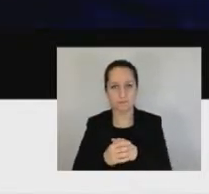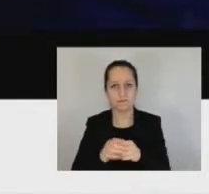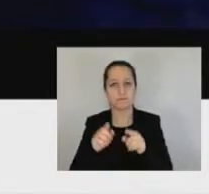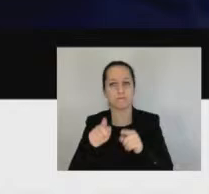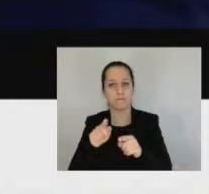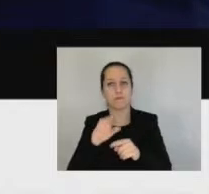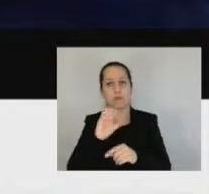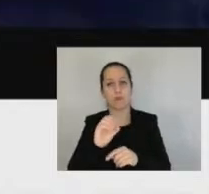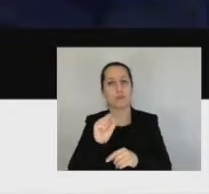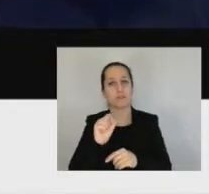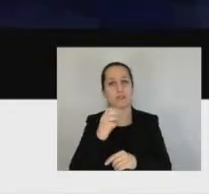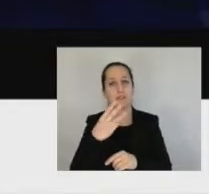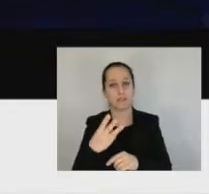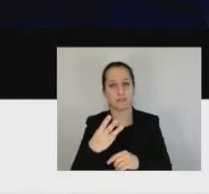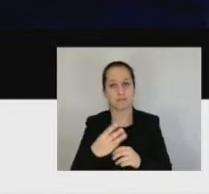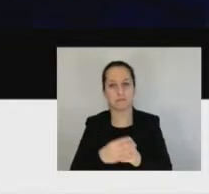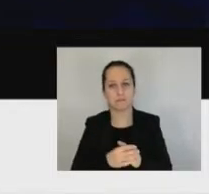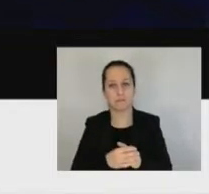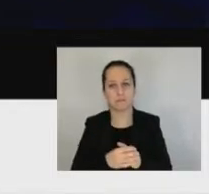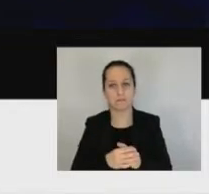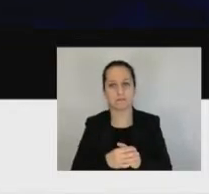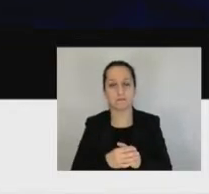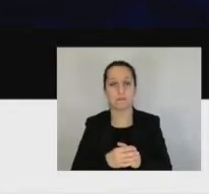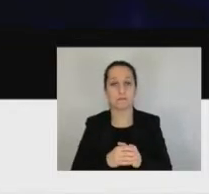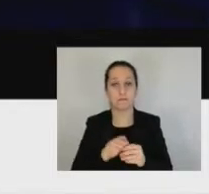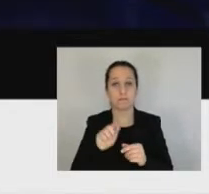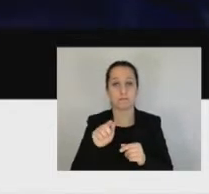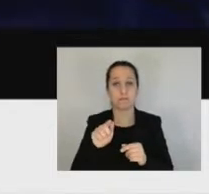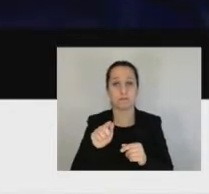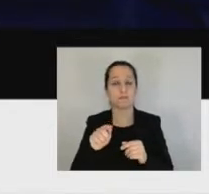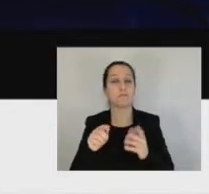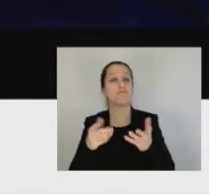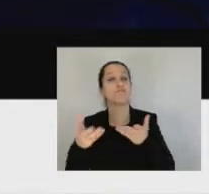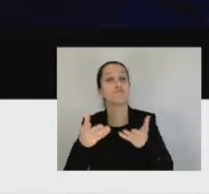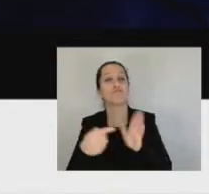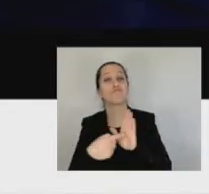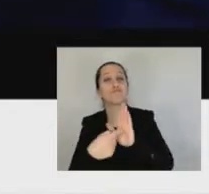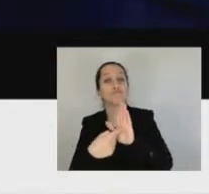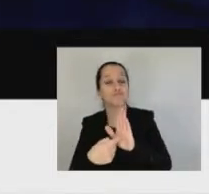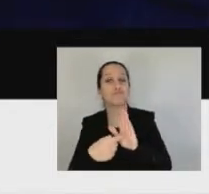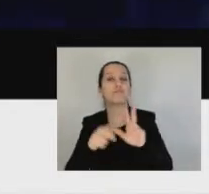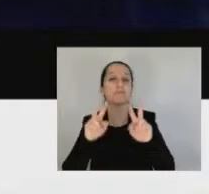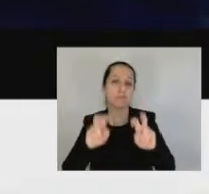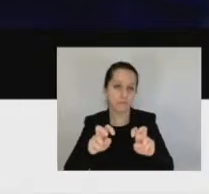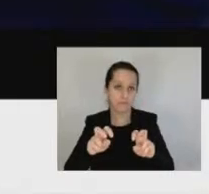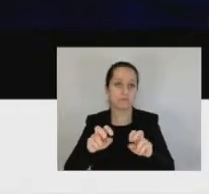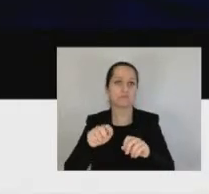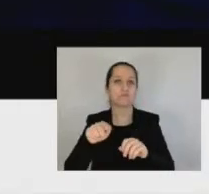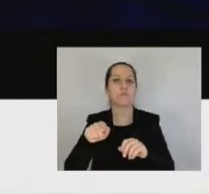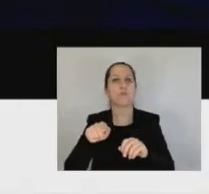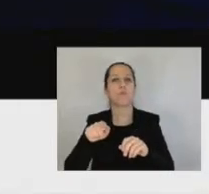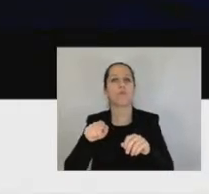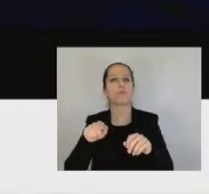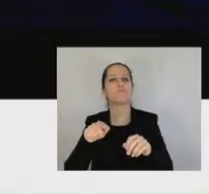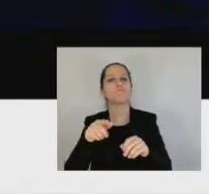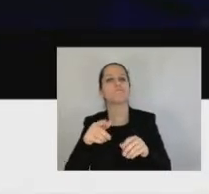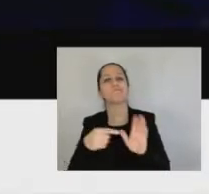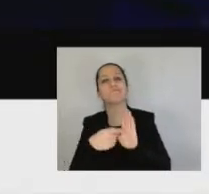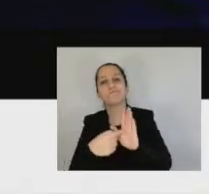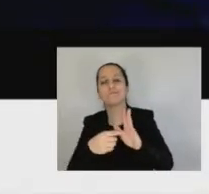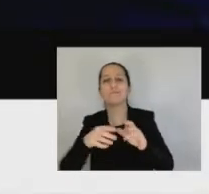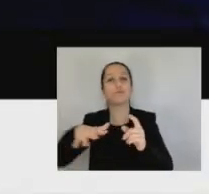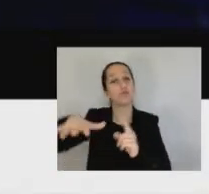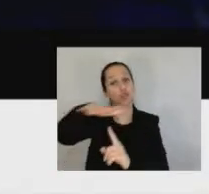The fifth line of action is the monitoring and evaluation in the equitable achievement of SDGs.